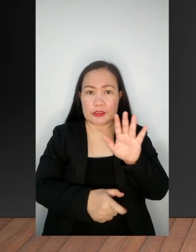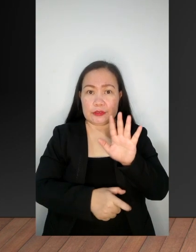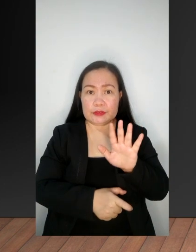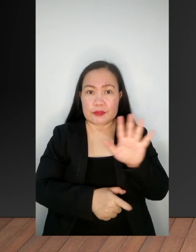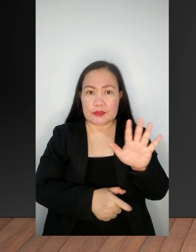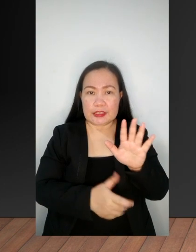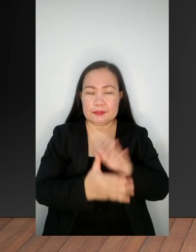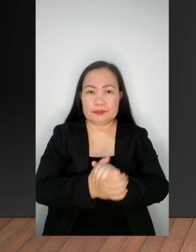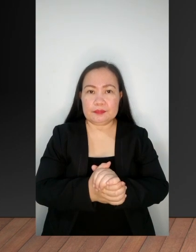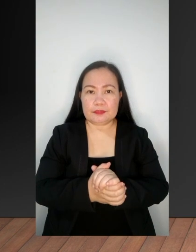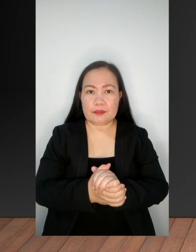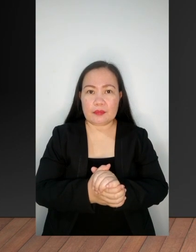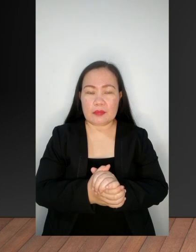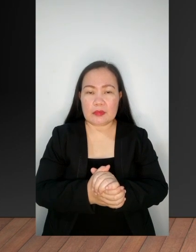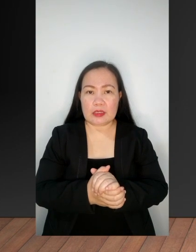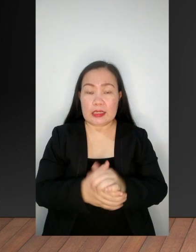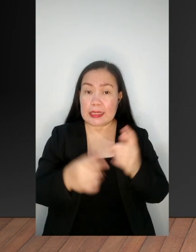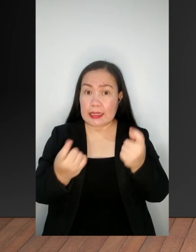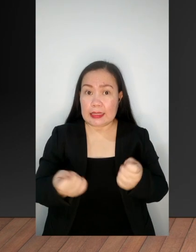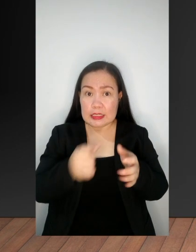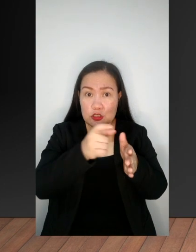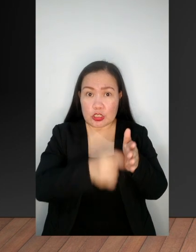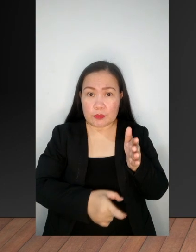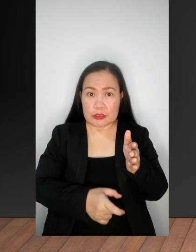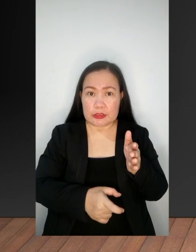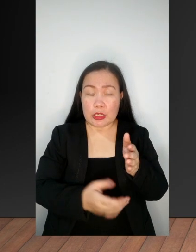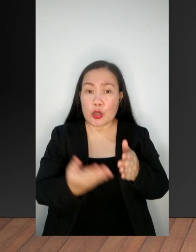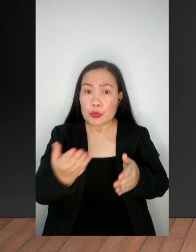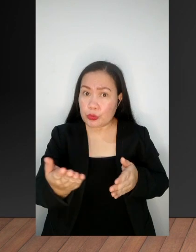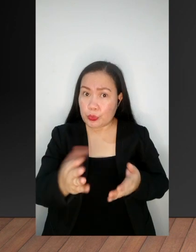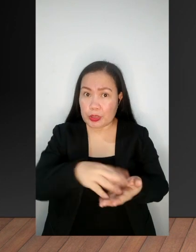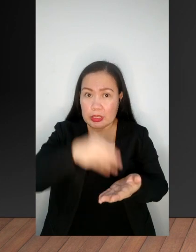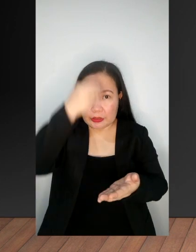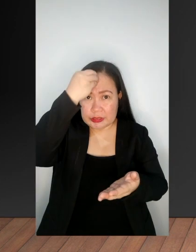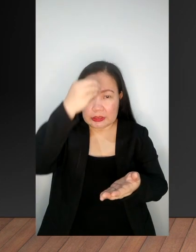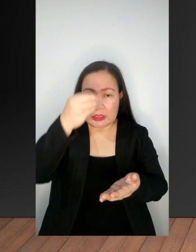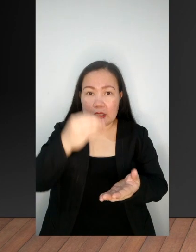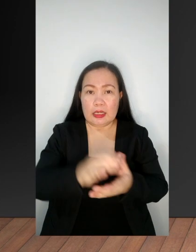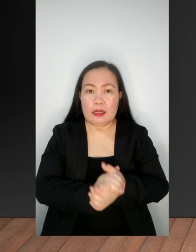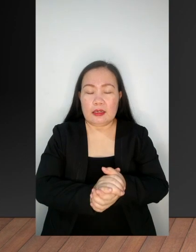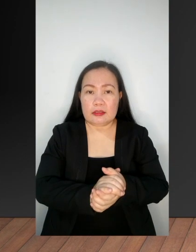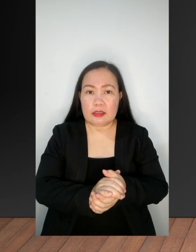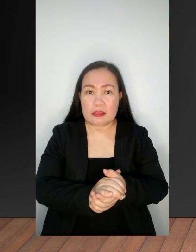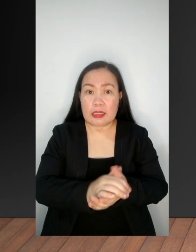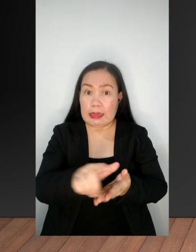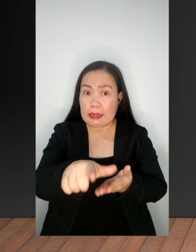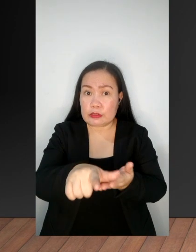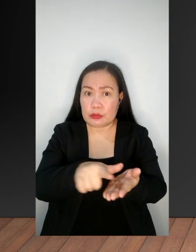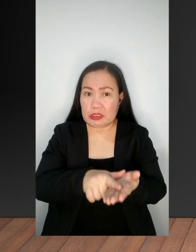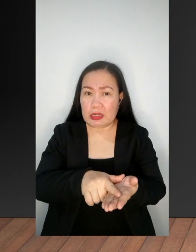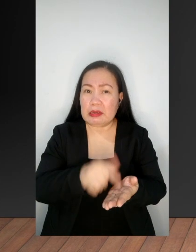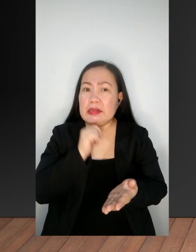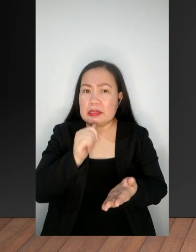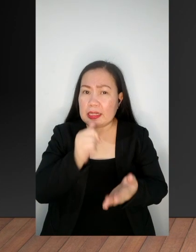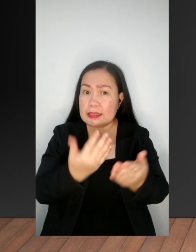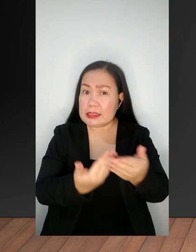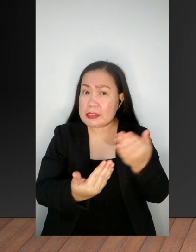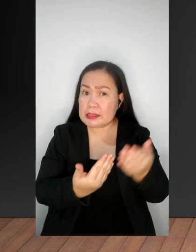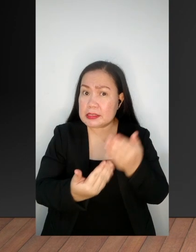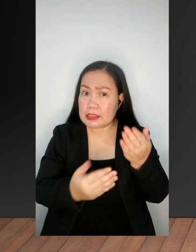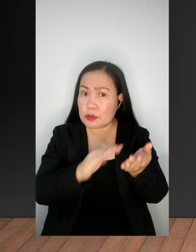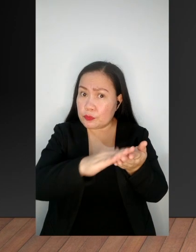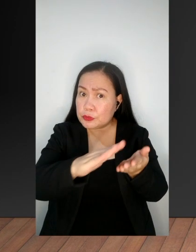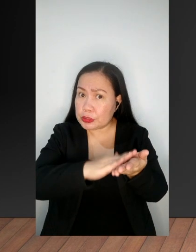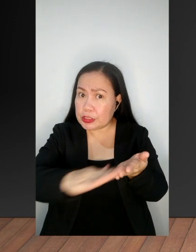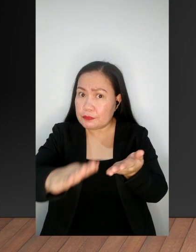Lesson of Chapter 55. In this chapter, you will learn the lesson that it is not easy to